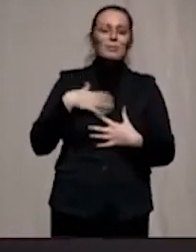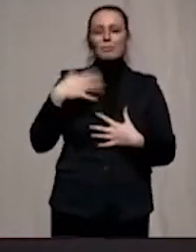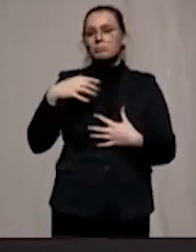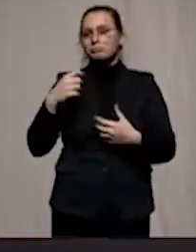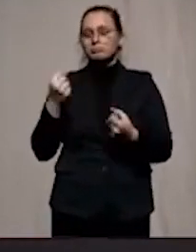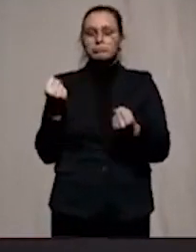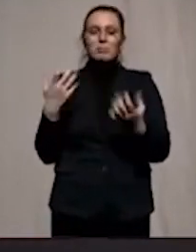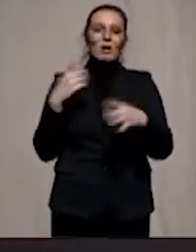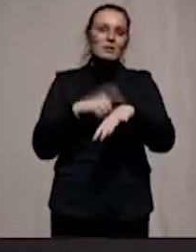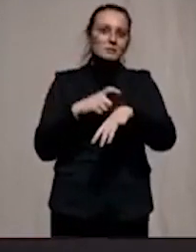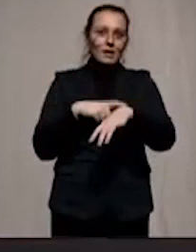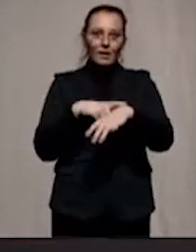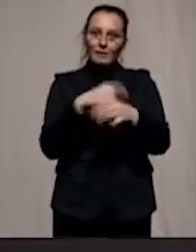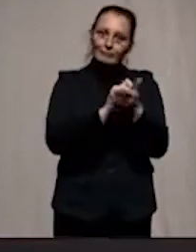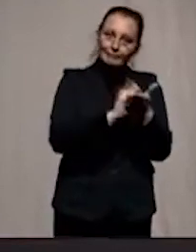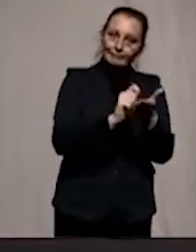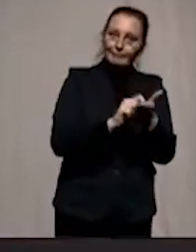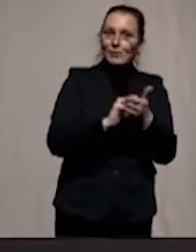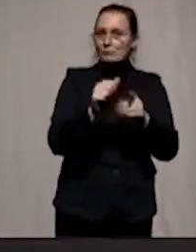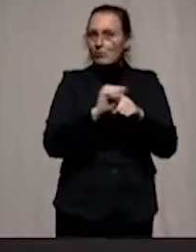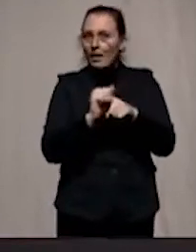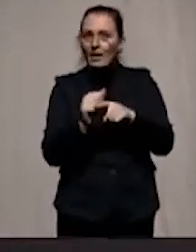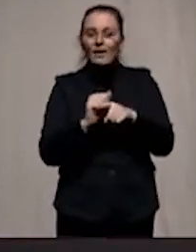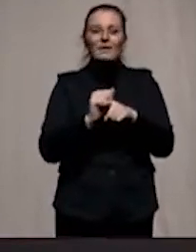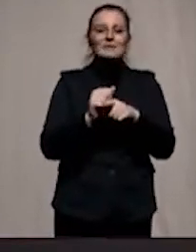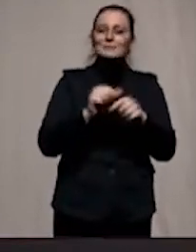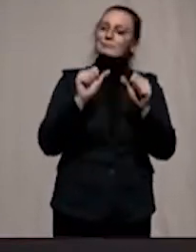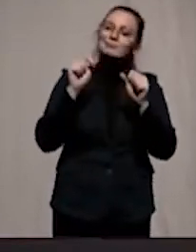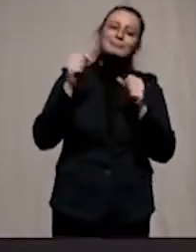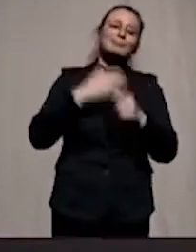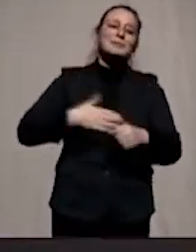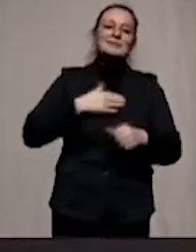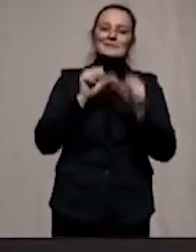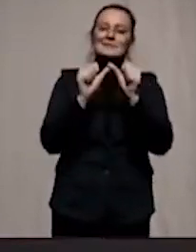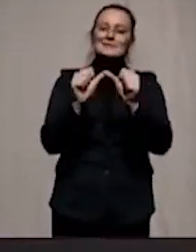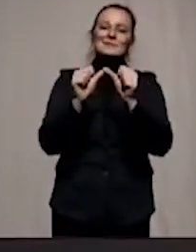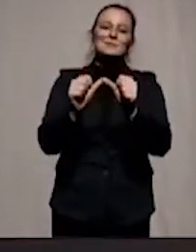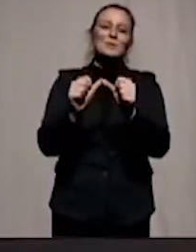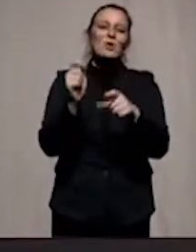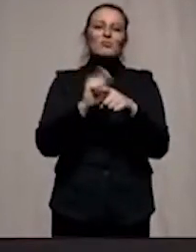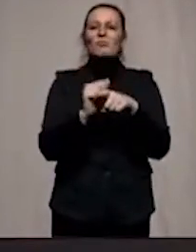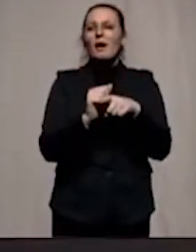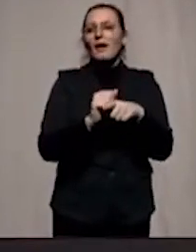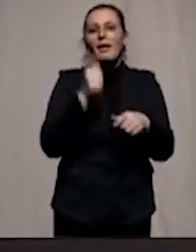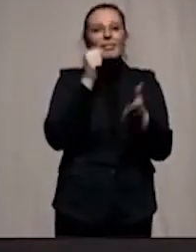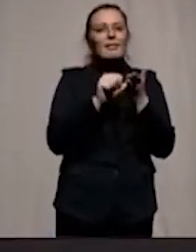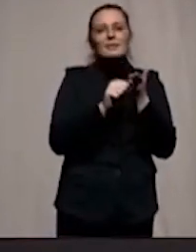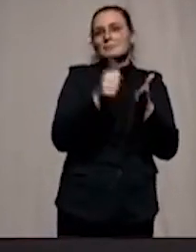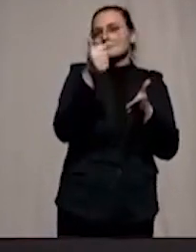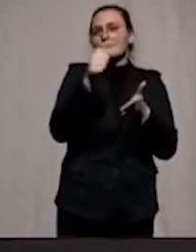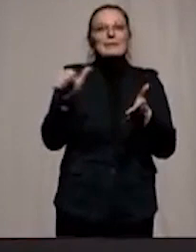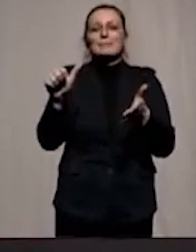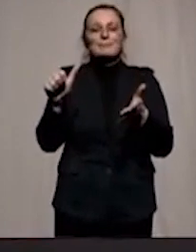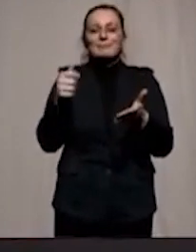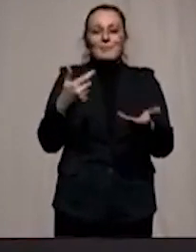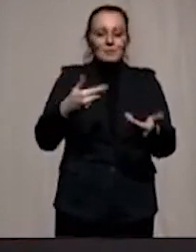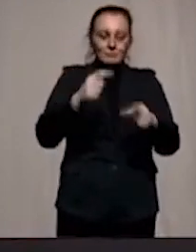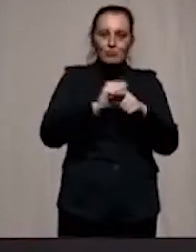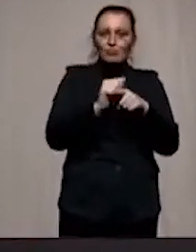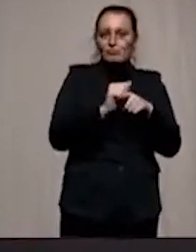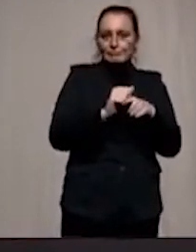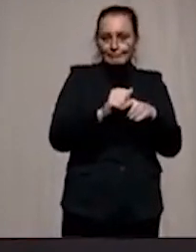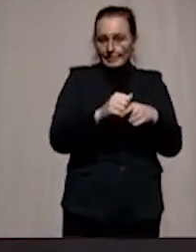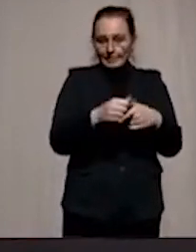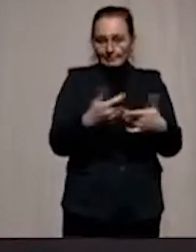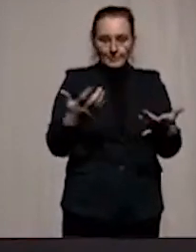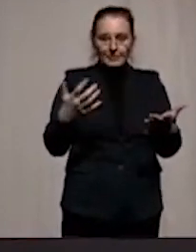your lives, then, just keep doing that. Write everything, write lists to yourself, write letters to yourself, write letters to people that you'll never talk to and that they'll never receive